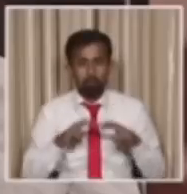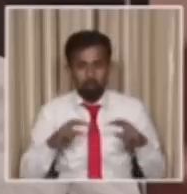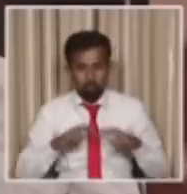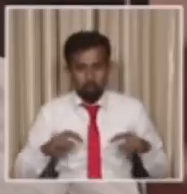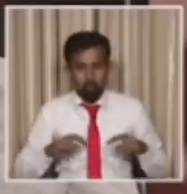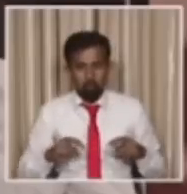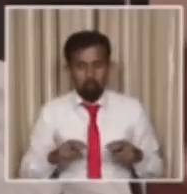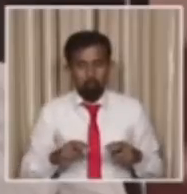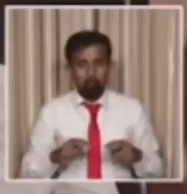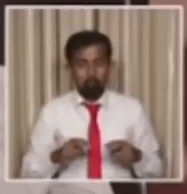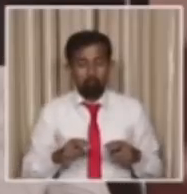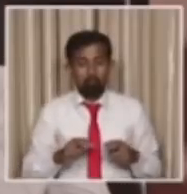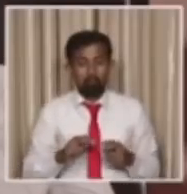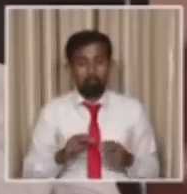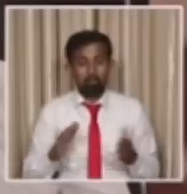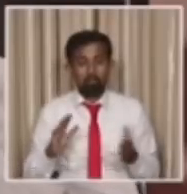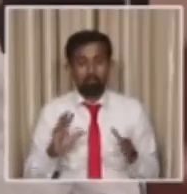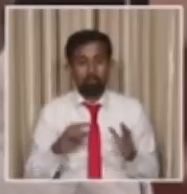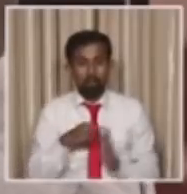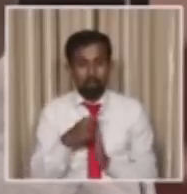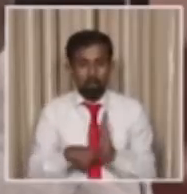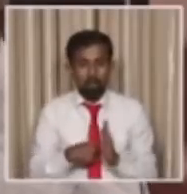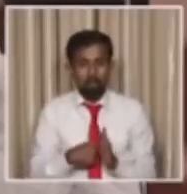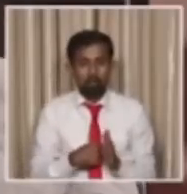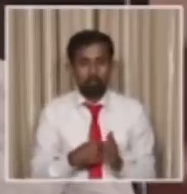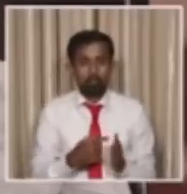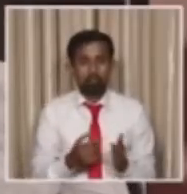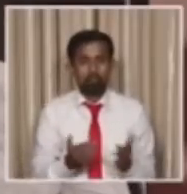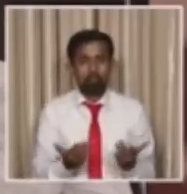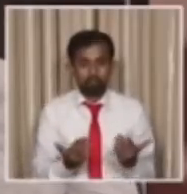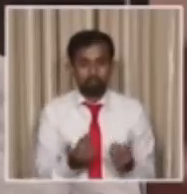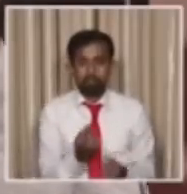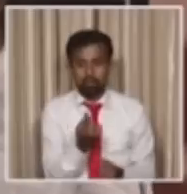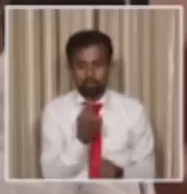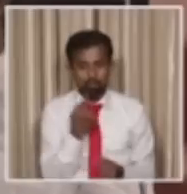attacks. The bombings that took place on